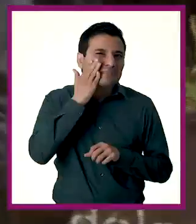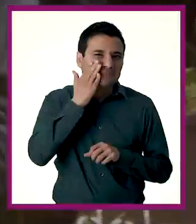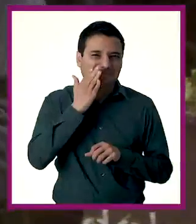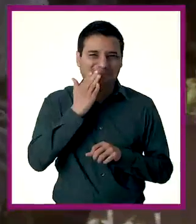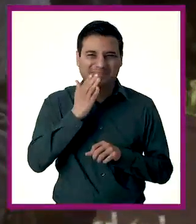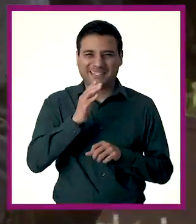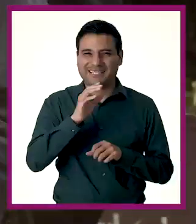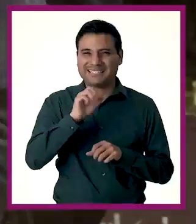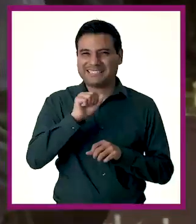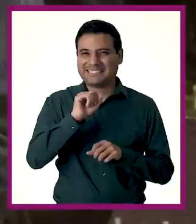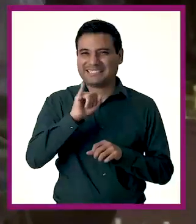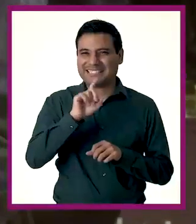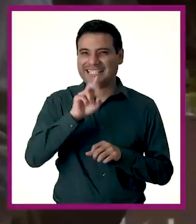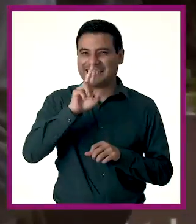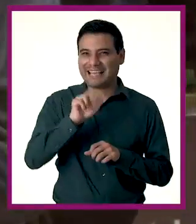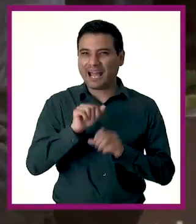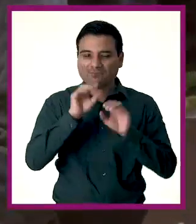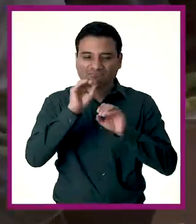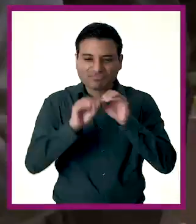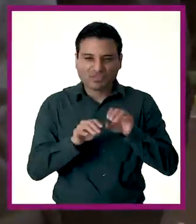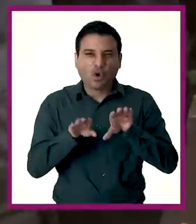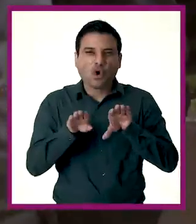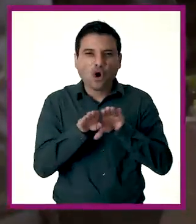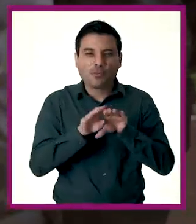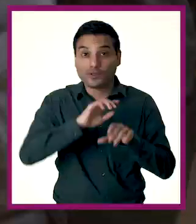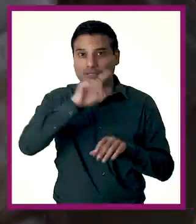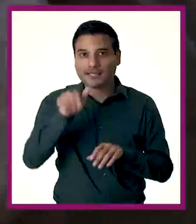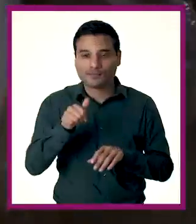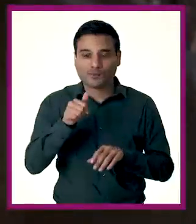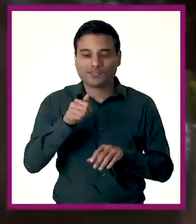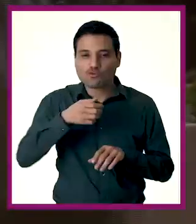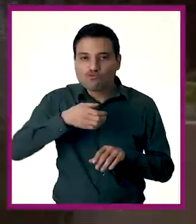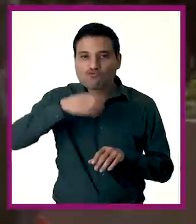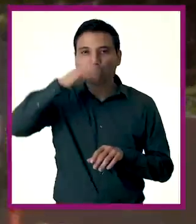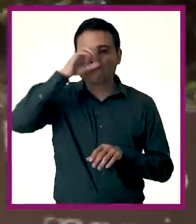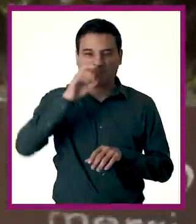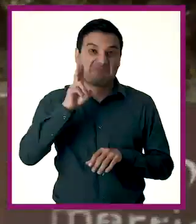hacer licores de manzana. Vamos a probar algunos a ver qué tal.